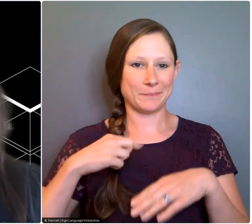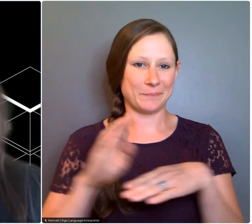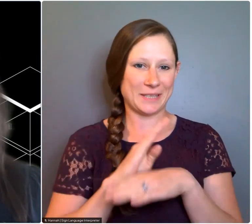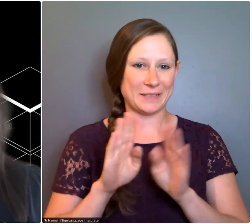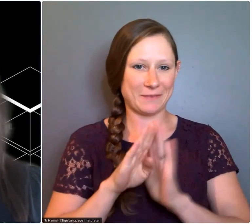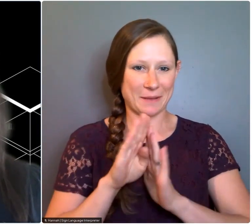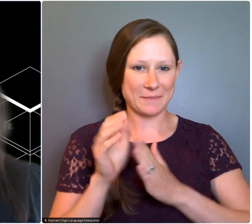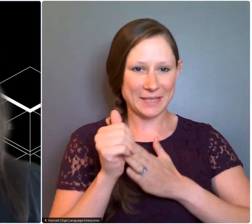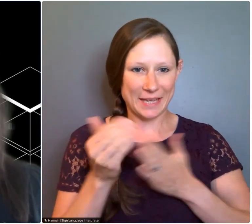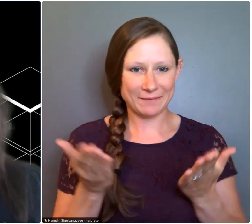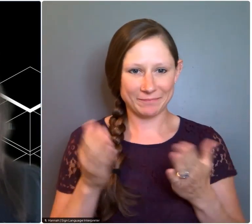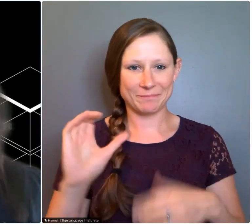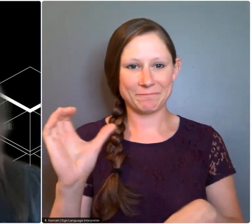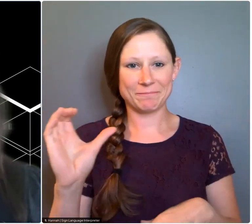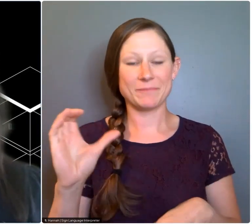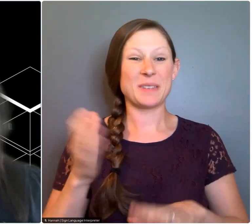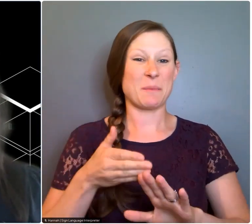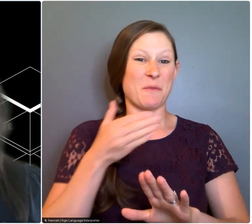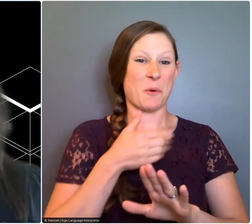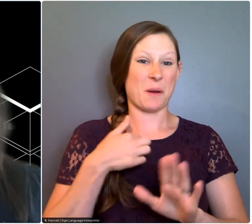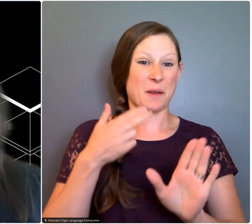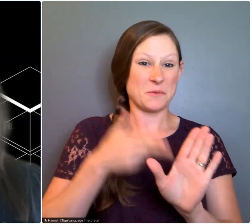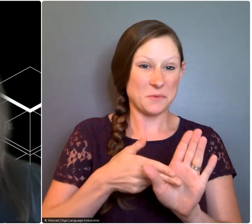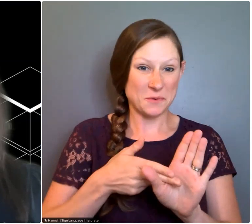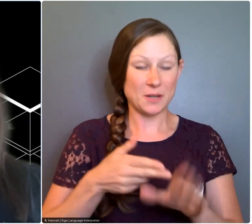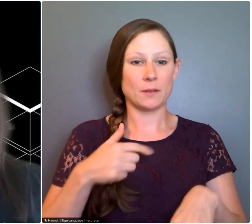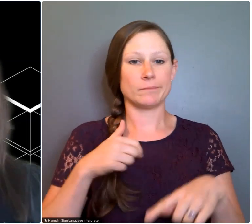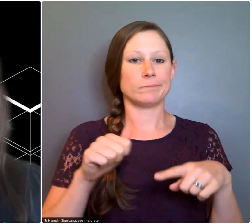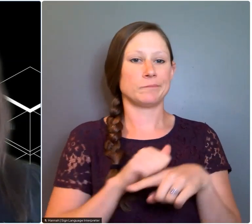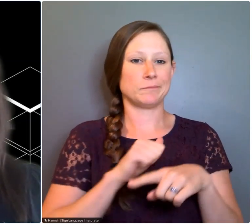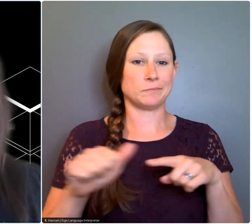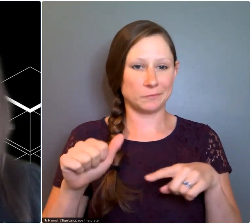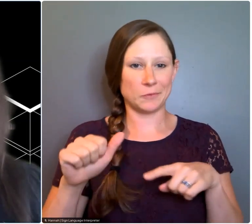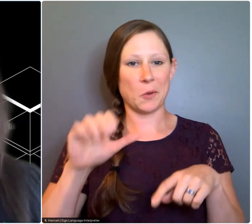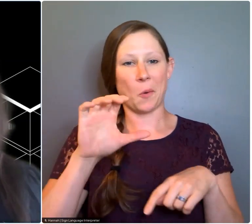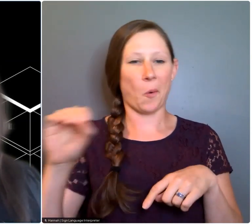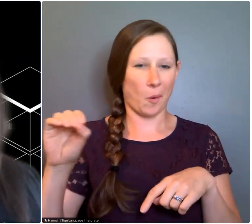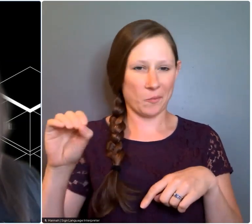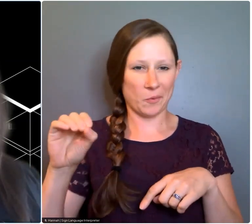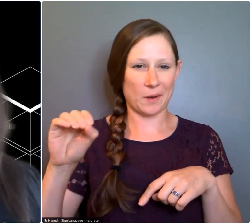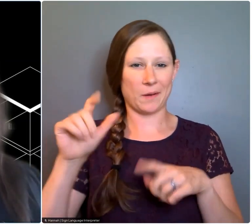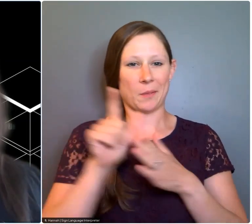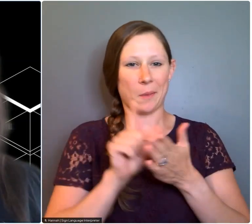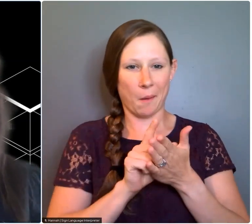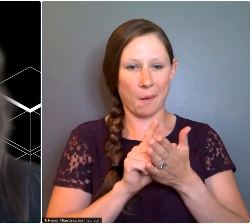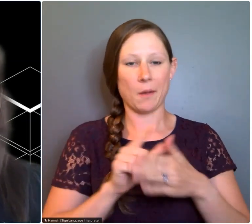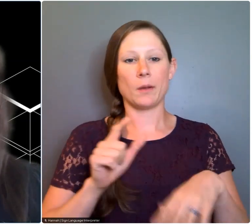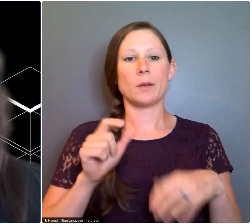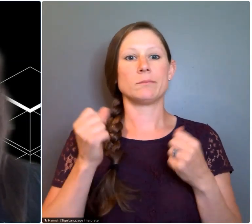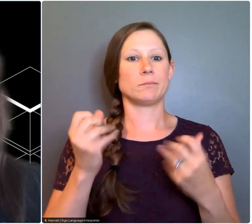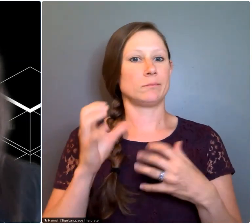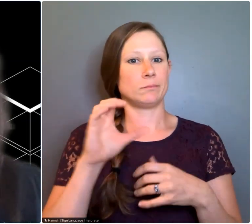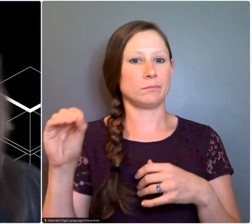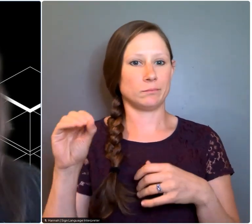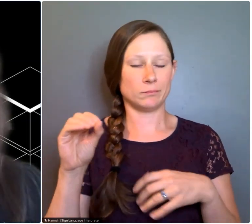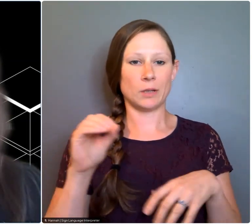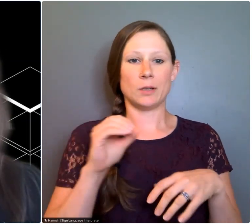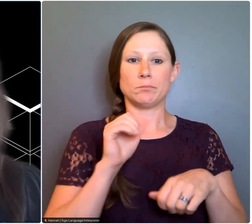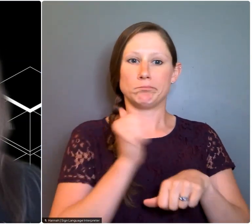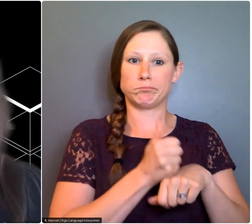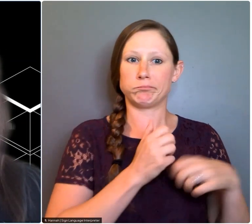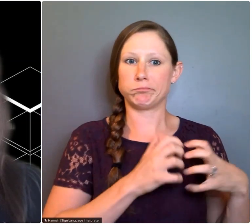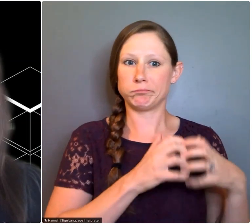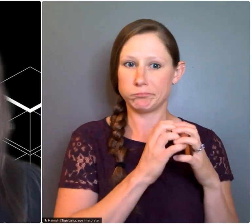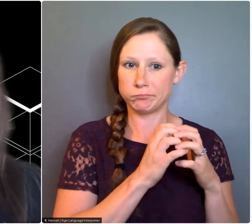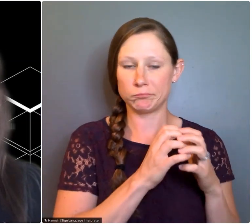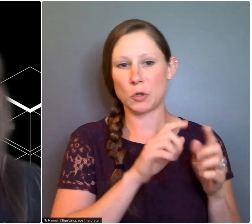to joining Carta, for about a decade, I practiced corporate law, working with companies all the way from incorporation to IPO. So I'm really excited to be here with